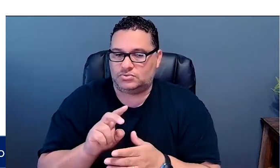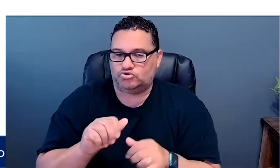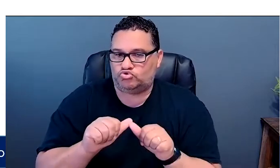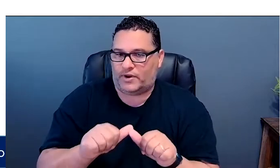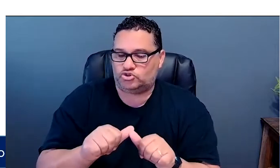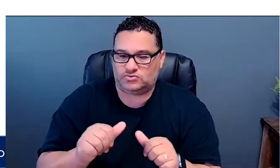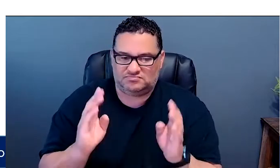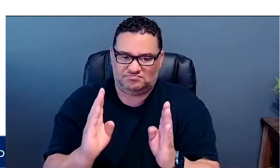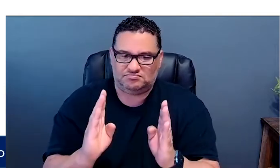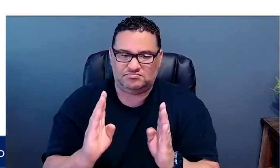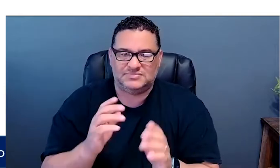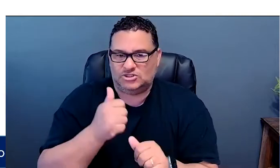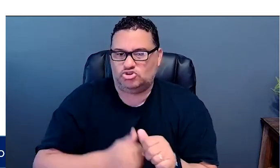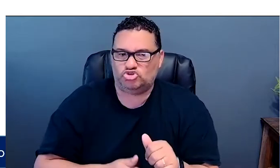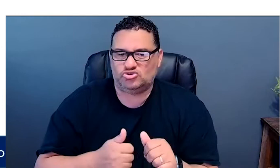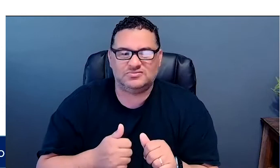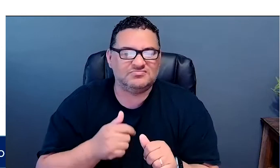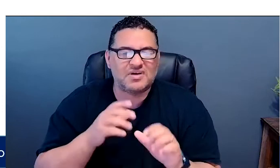slide has a little more information.